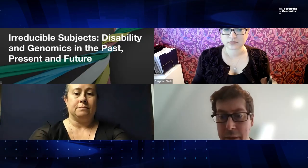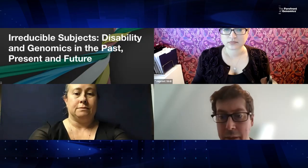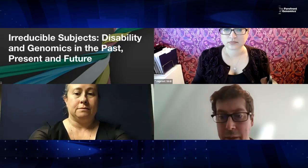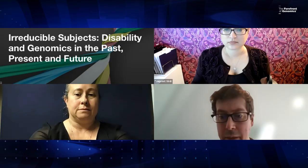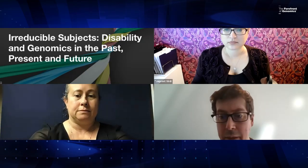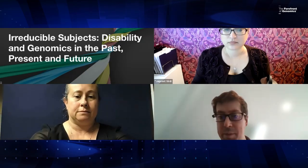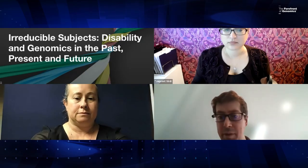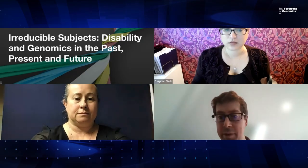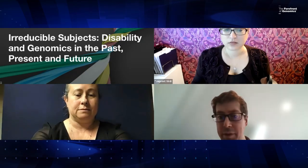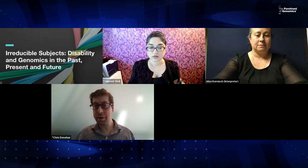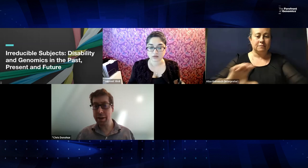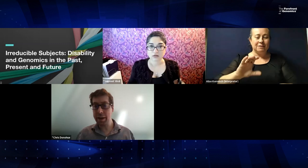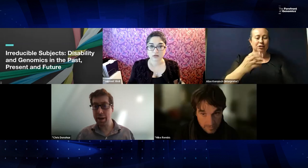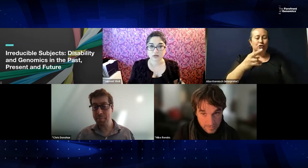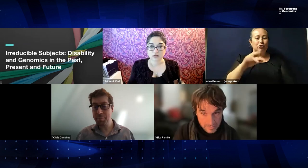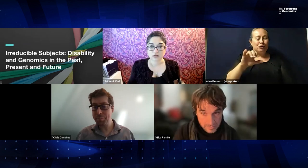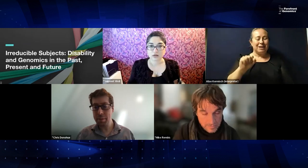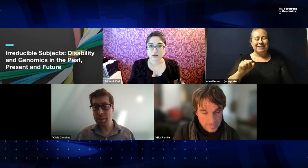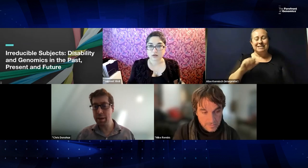So thank you so much, Professor Virdi.